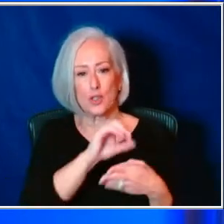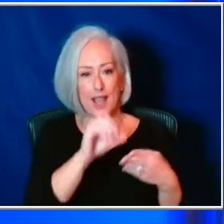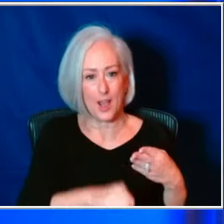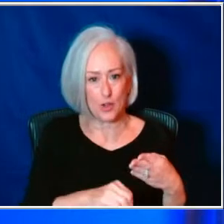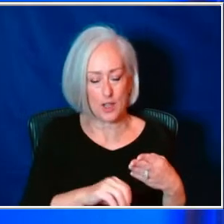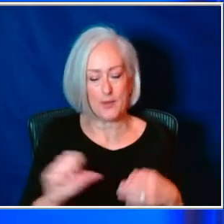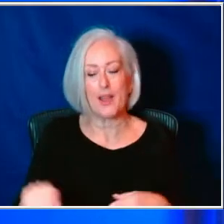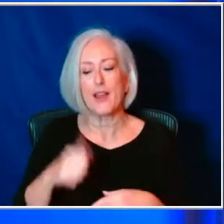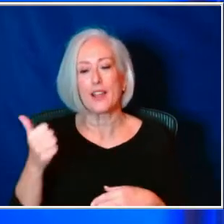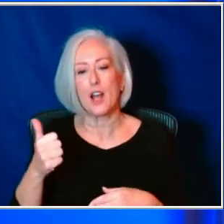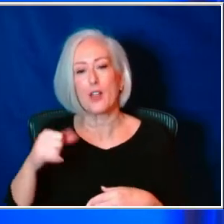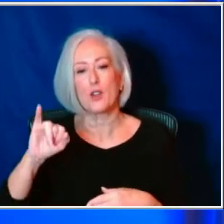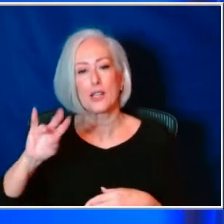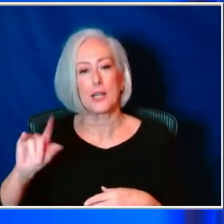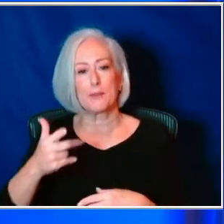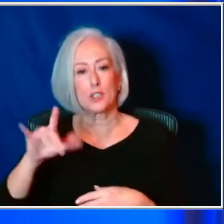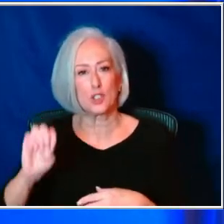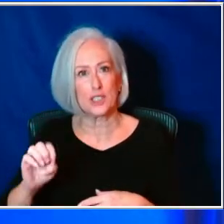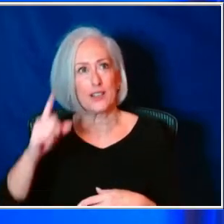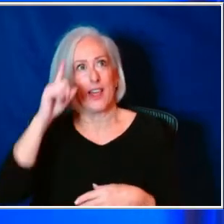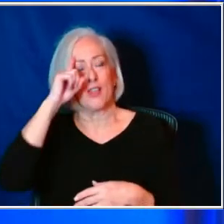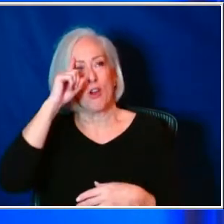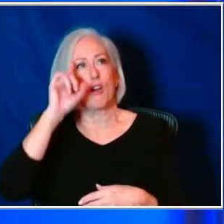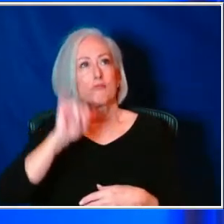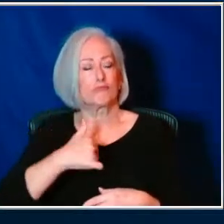were a really great site to be involved.